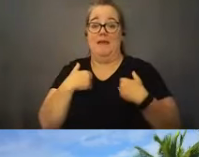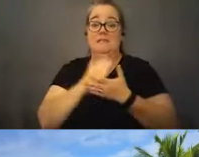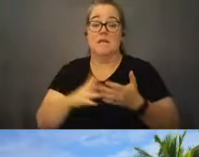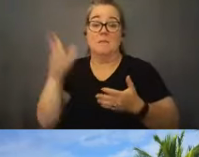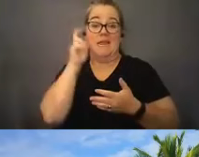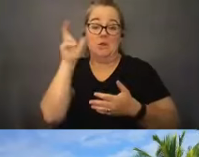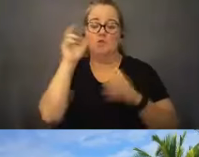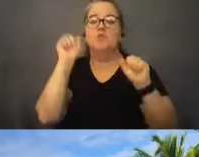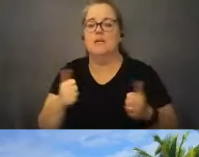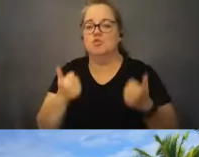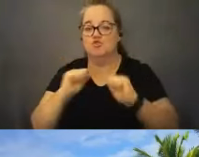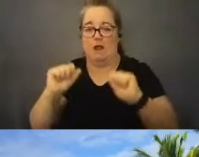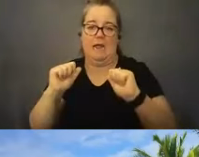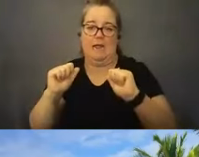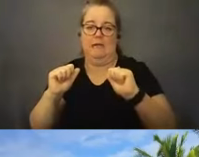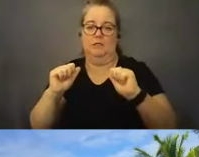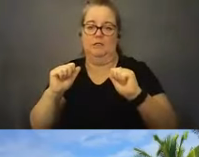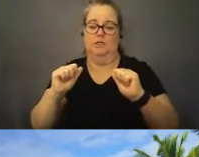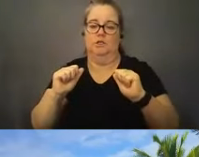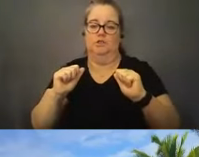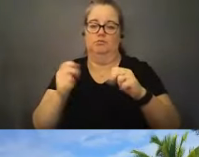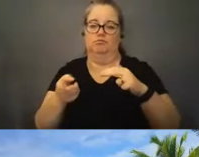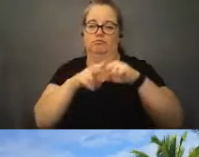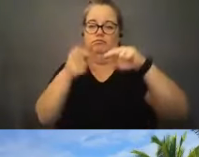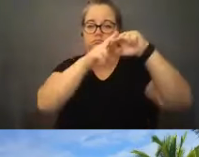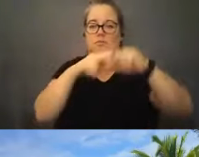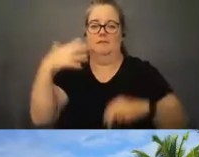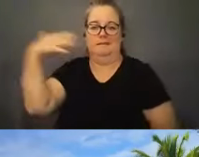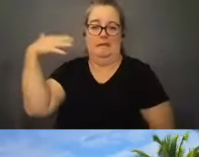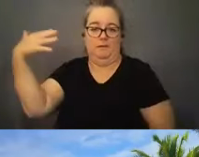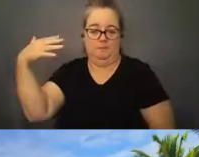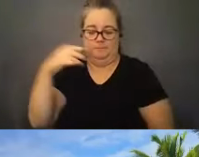try to turn it up. Let's see here.